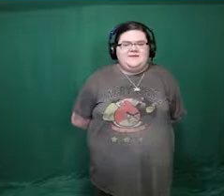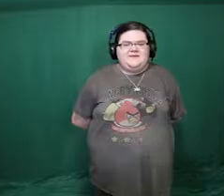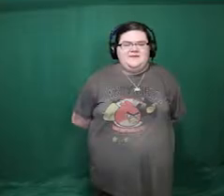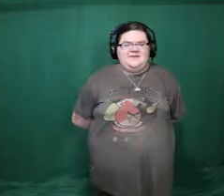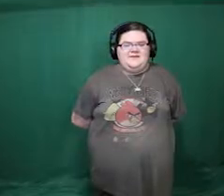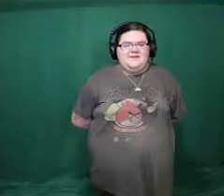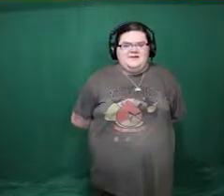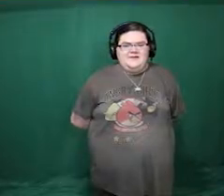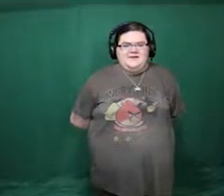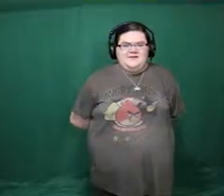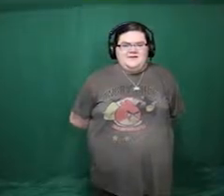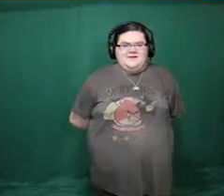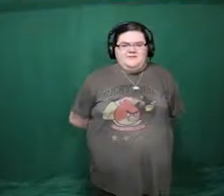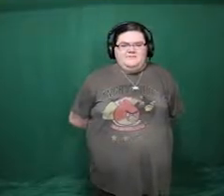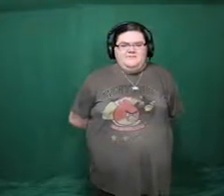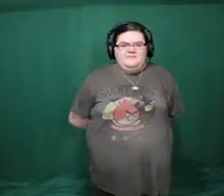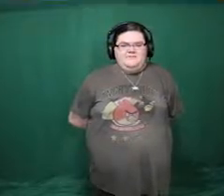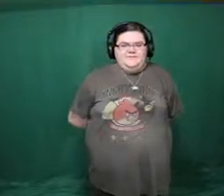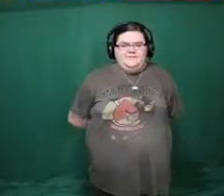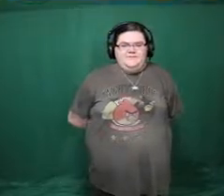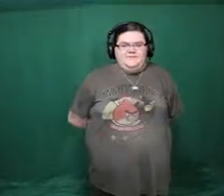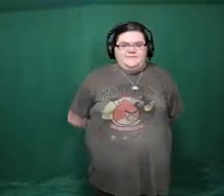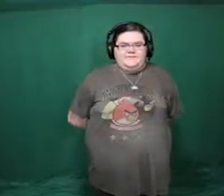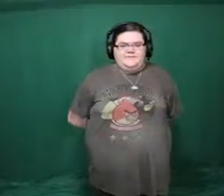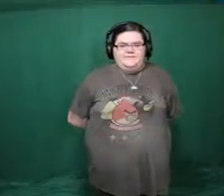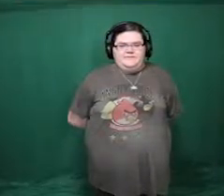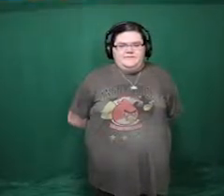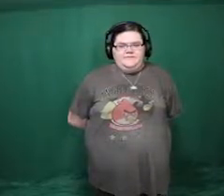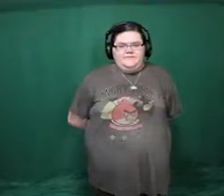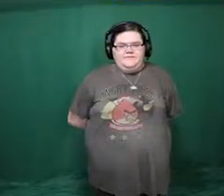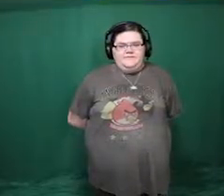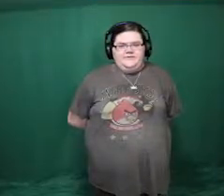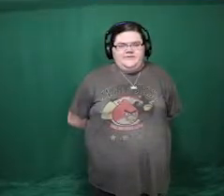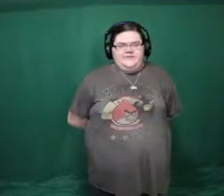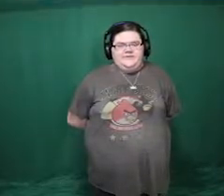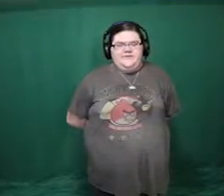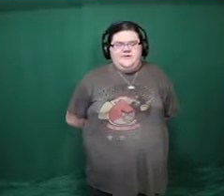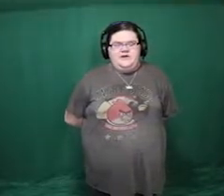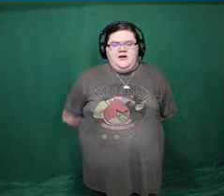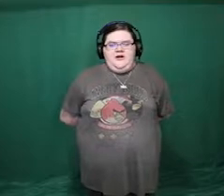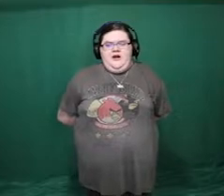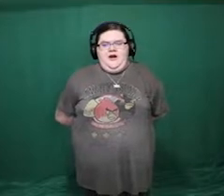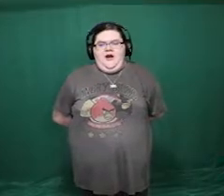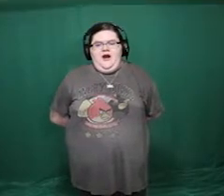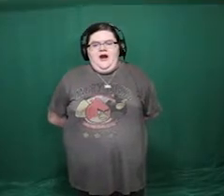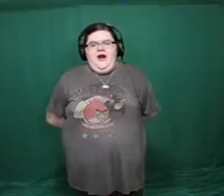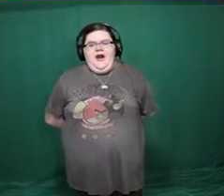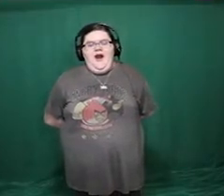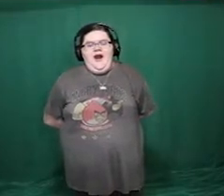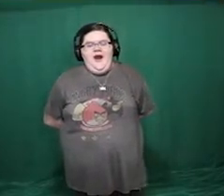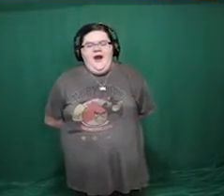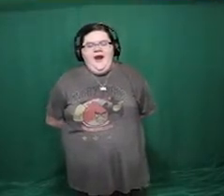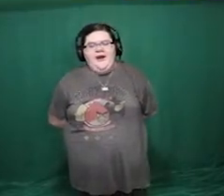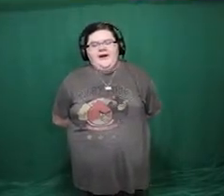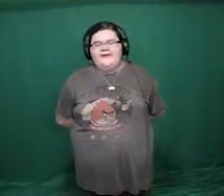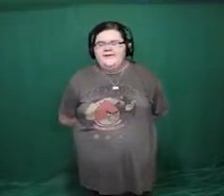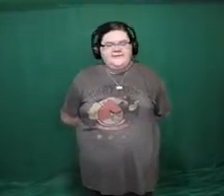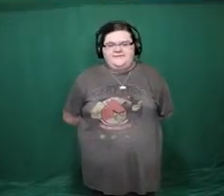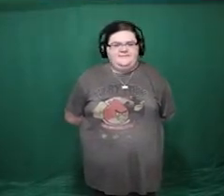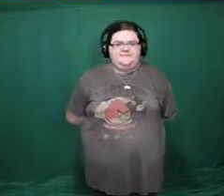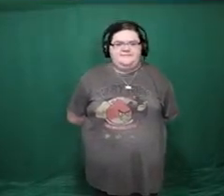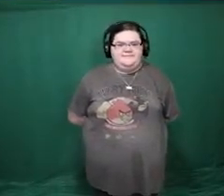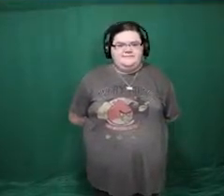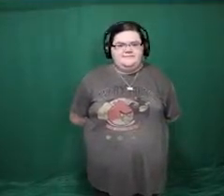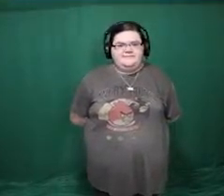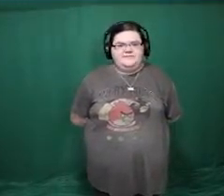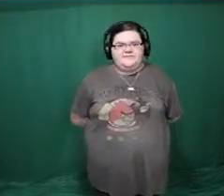9218. Oh, shit. They just got yeeted, so you can. Oh, so did I. I'm the pineapple. Pineapple. It's